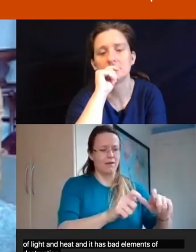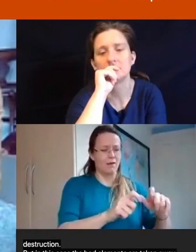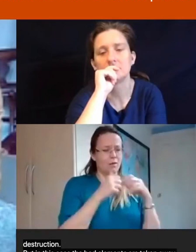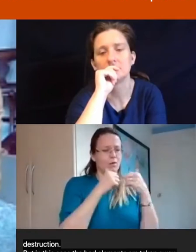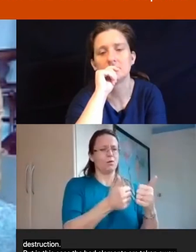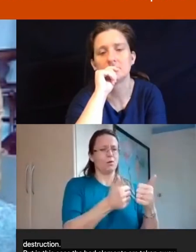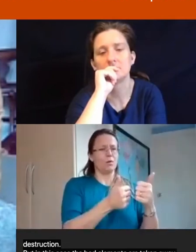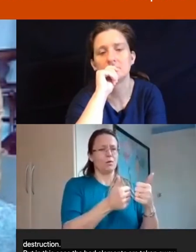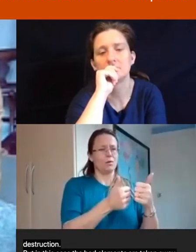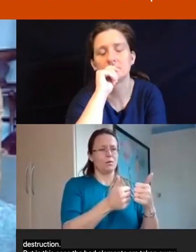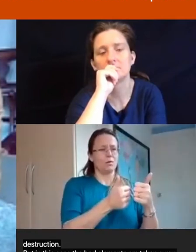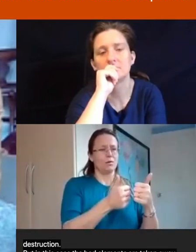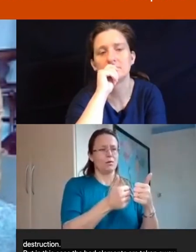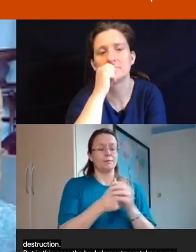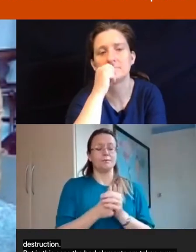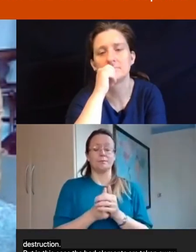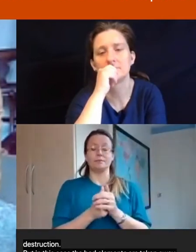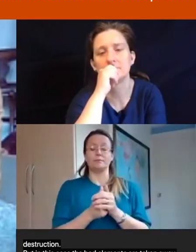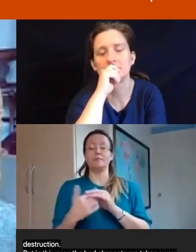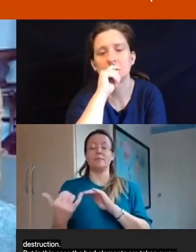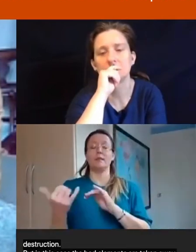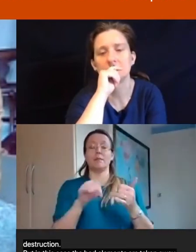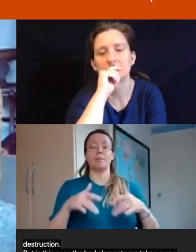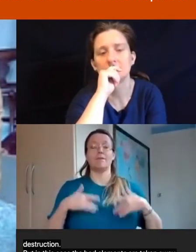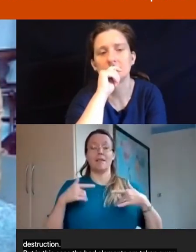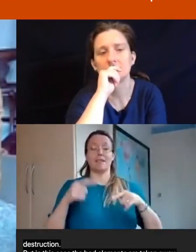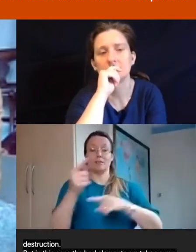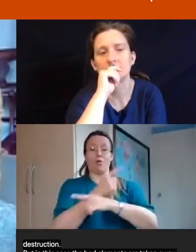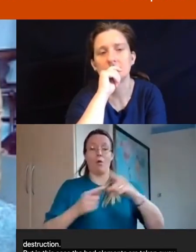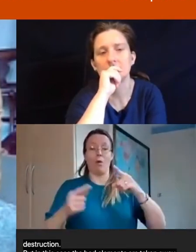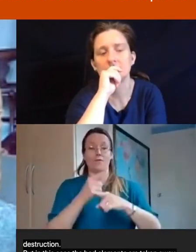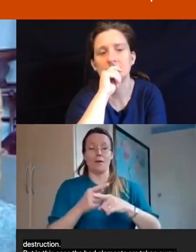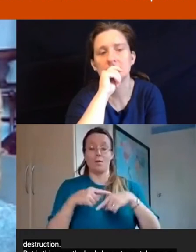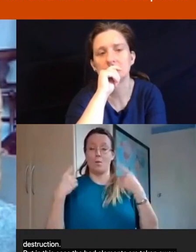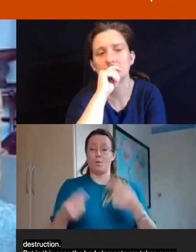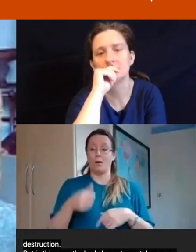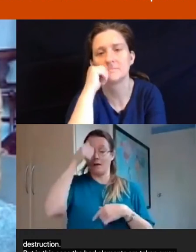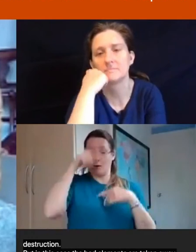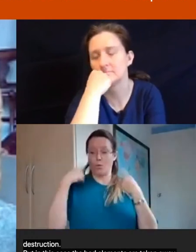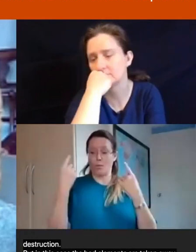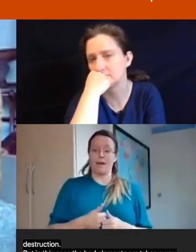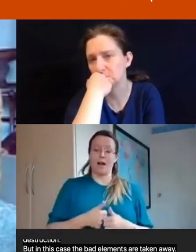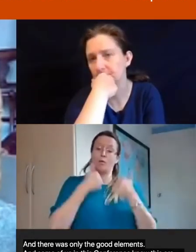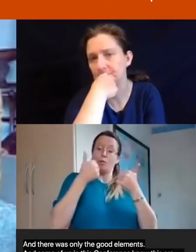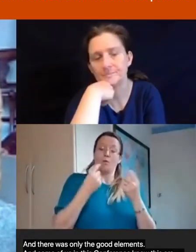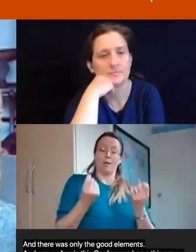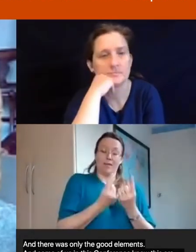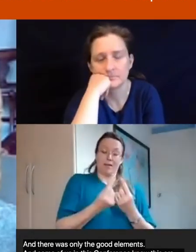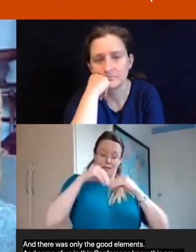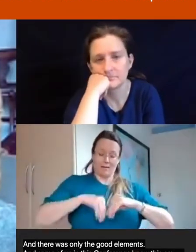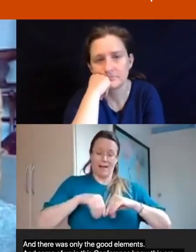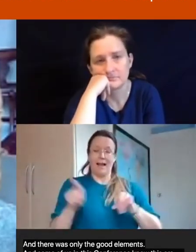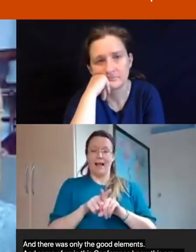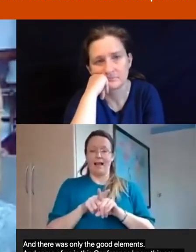some of us in this conference know there are good elements of the way we've been made, and there are difficult elements of the way we've been